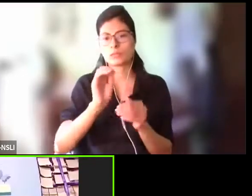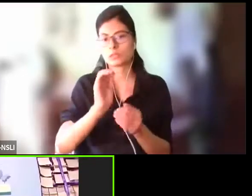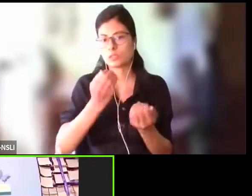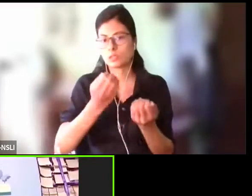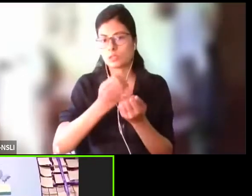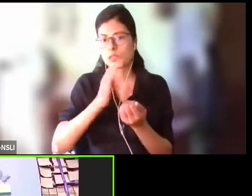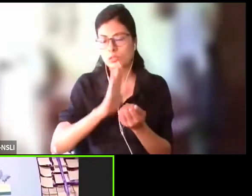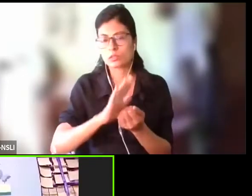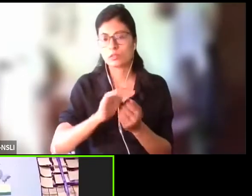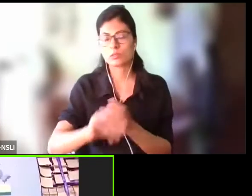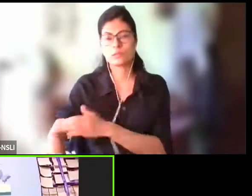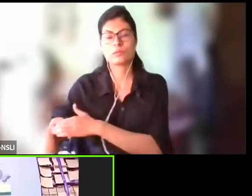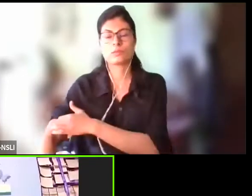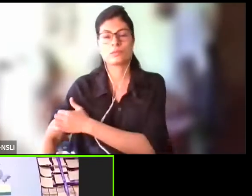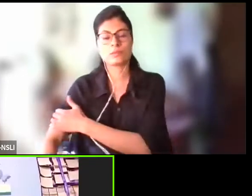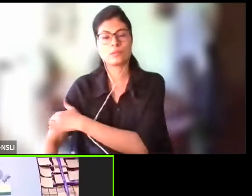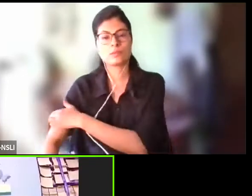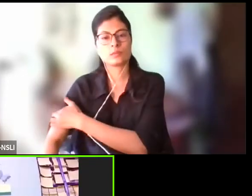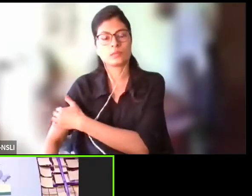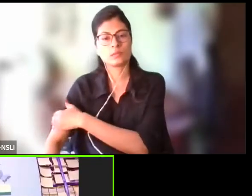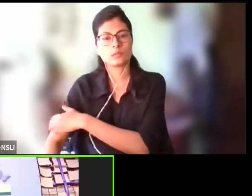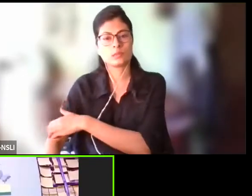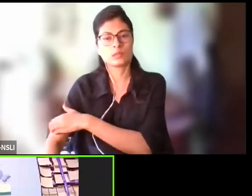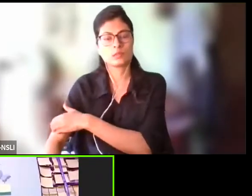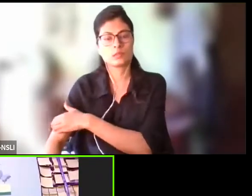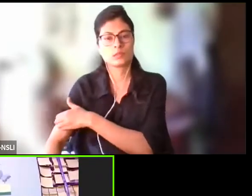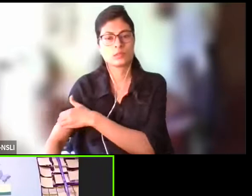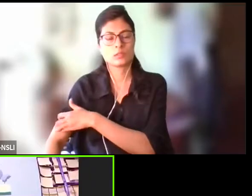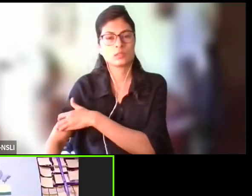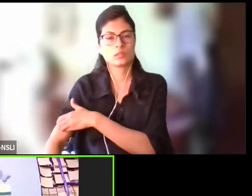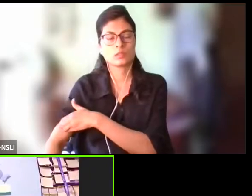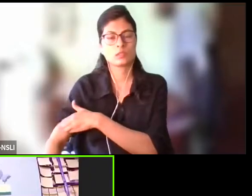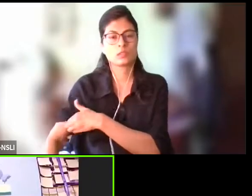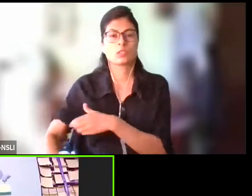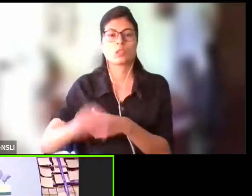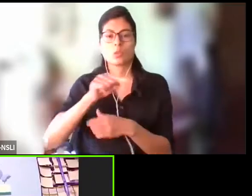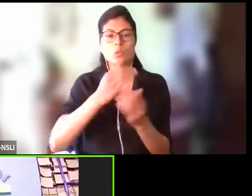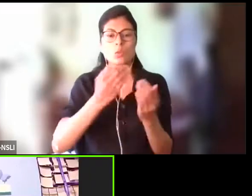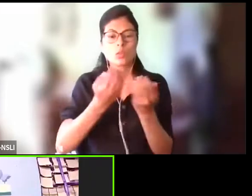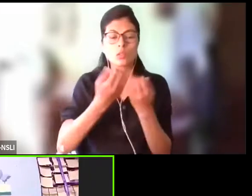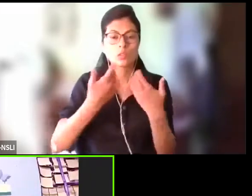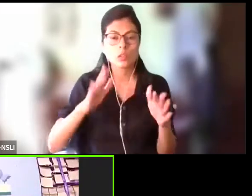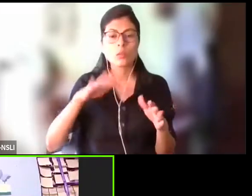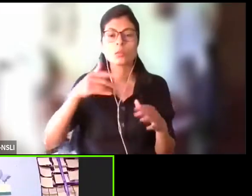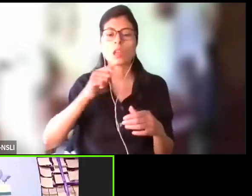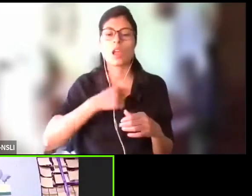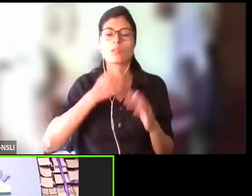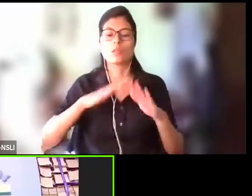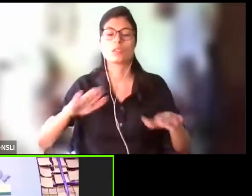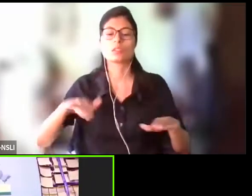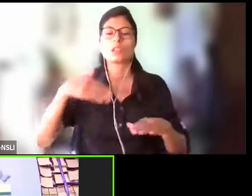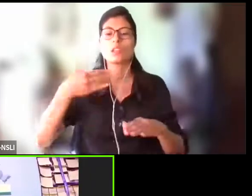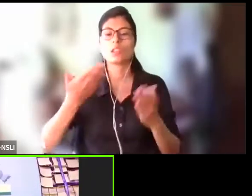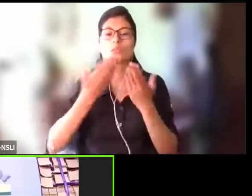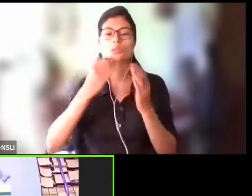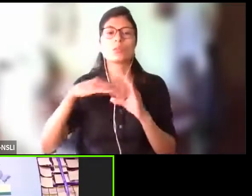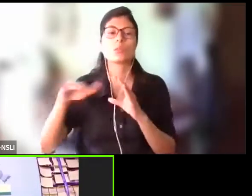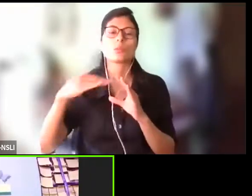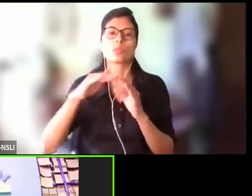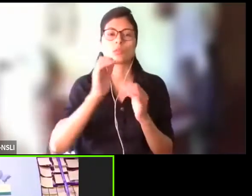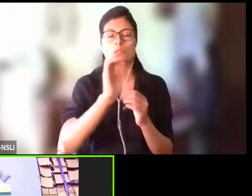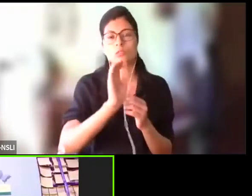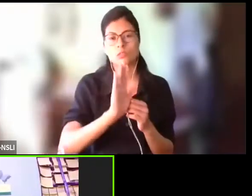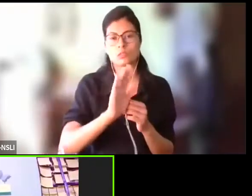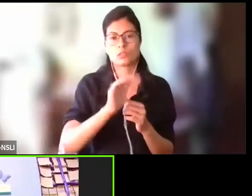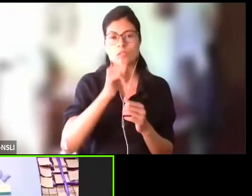some of their other children to school. So our banana plantation, because of the Anglophone crisis, was